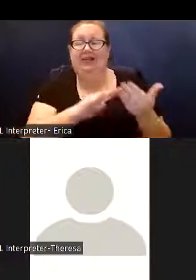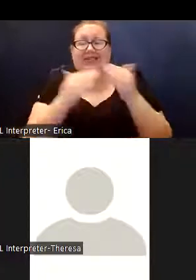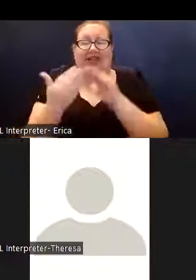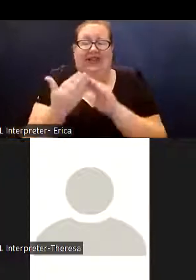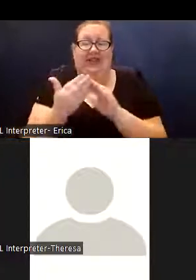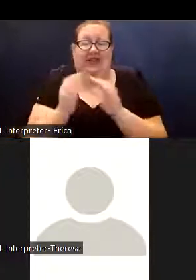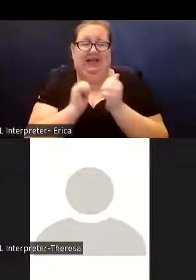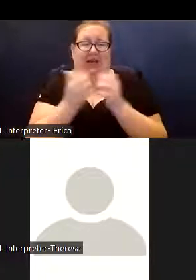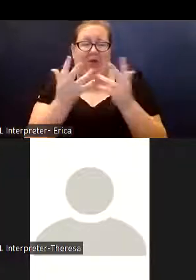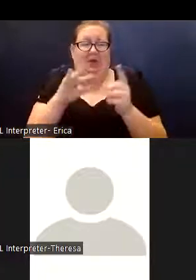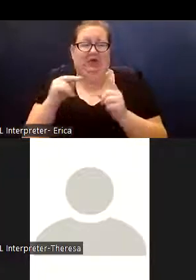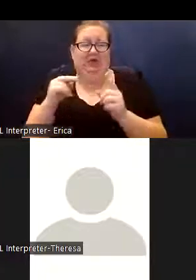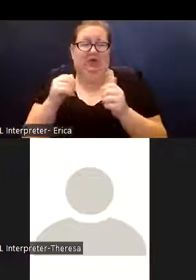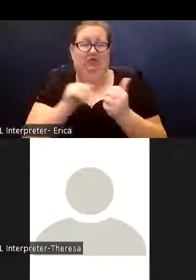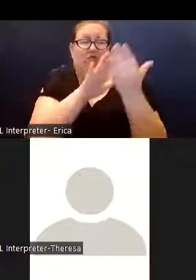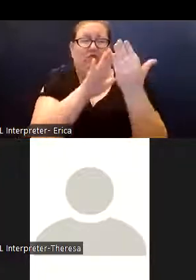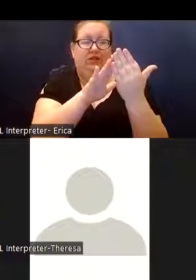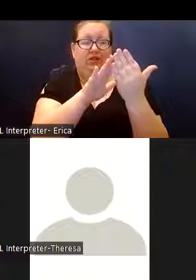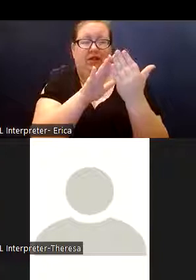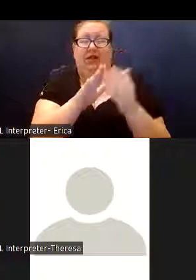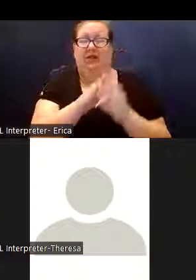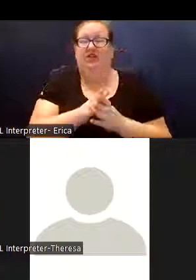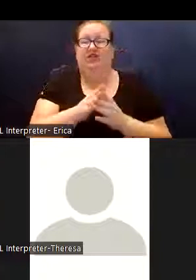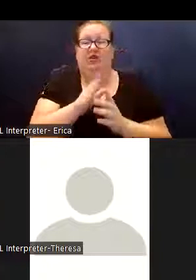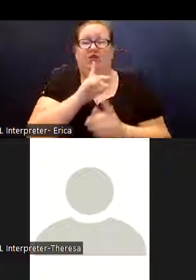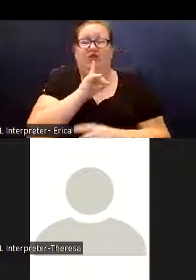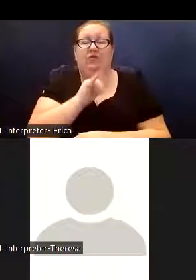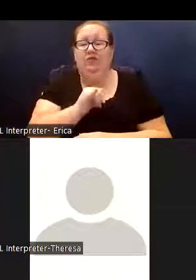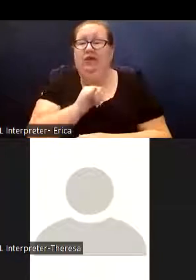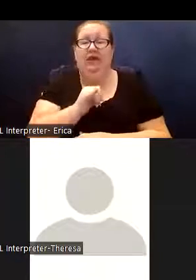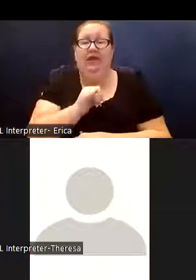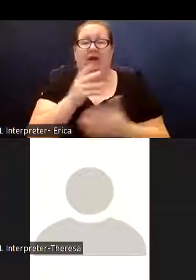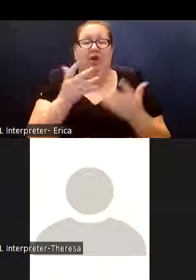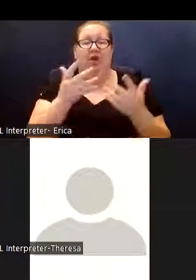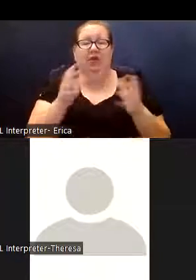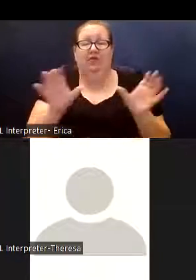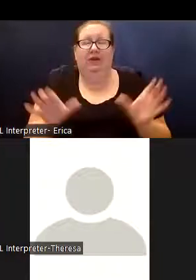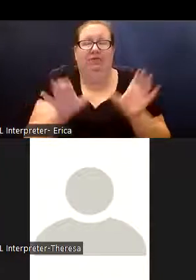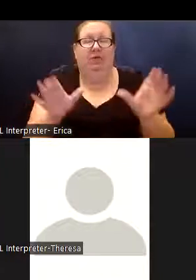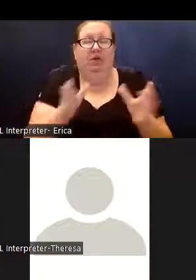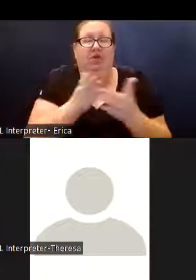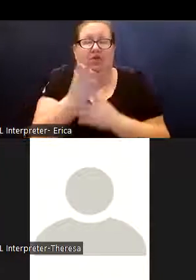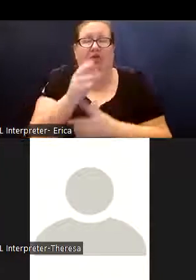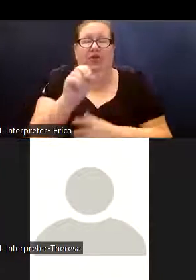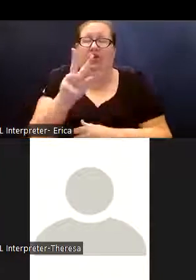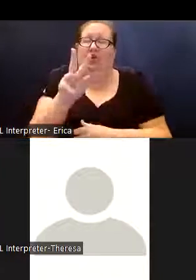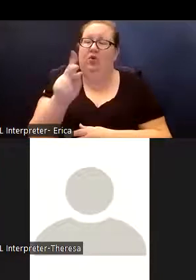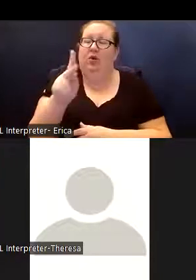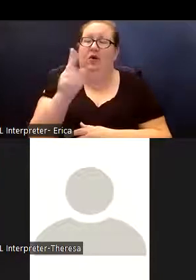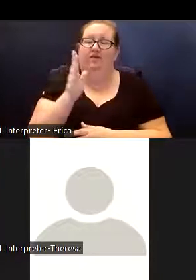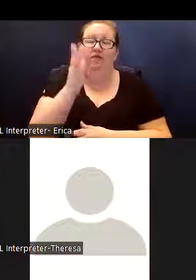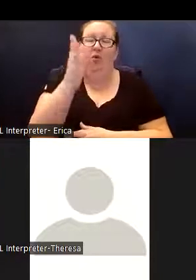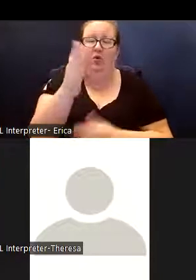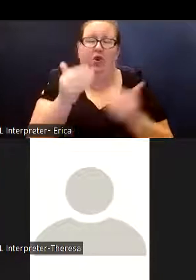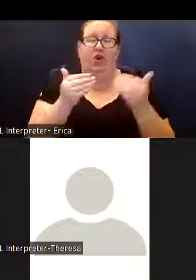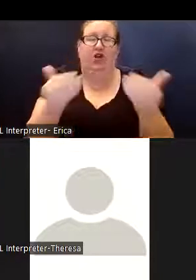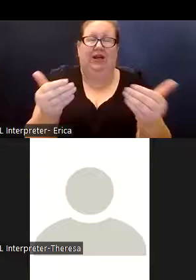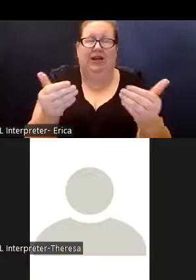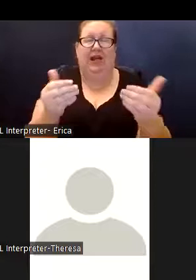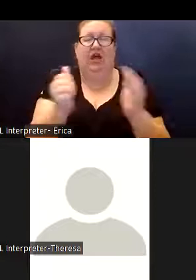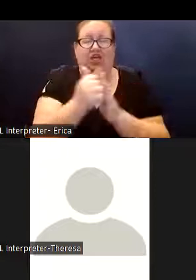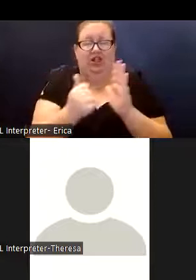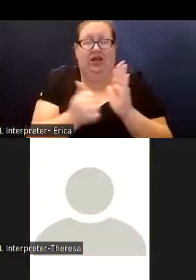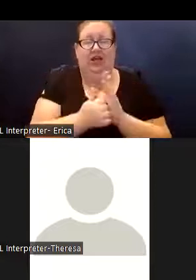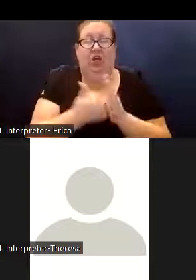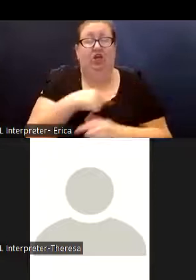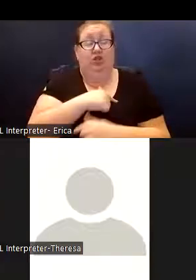sense, is essenced by the Newark Forward agenda. And as planners, we have tools that